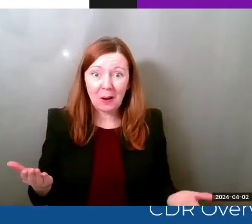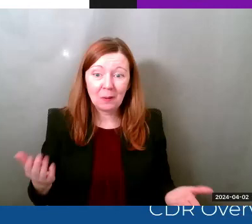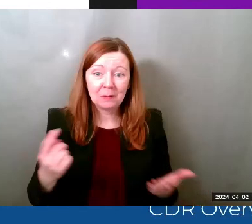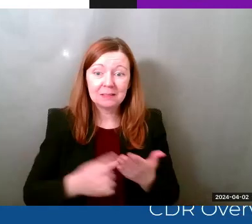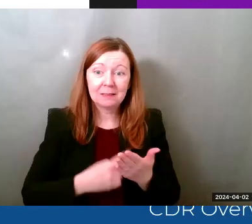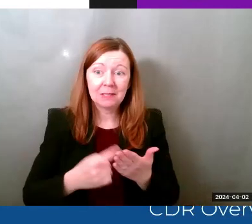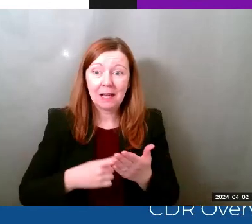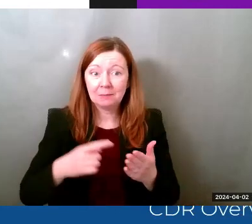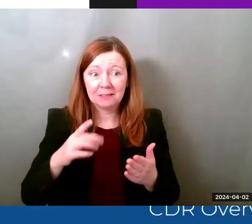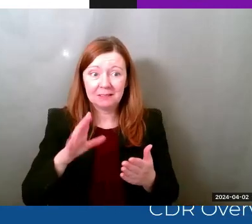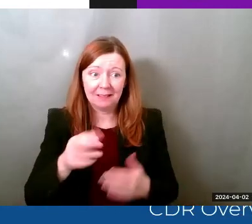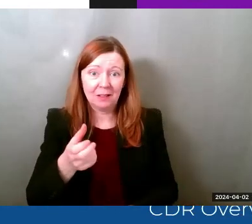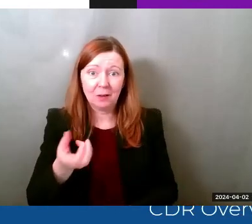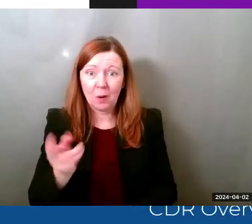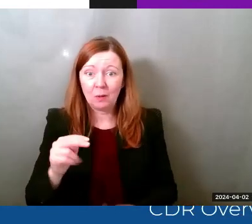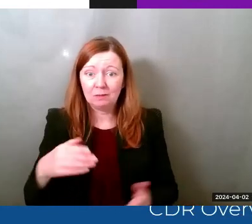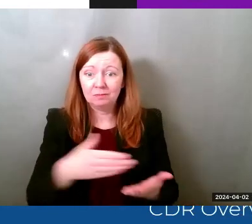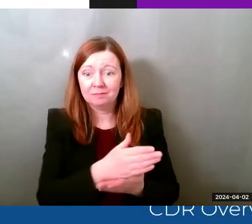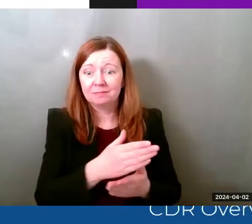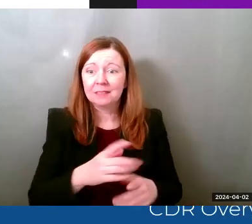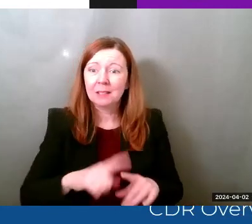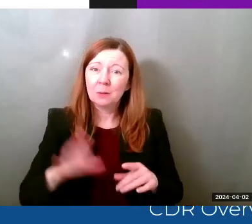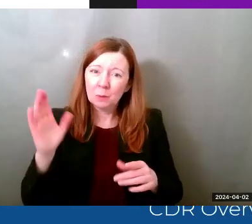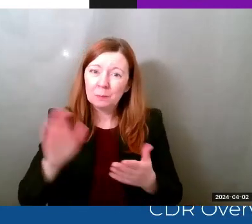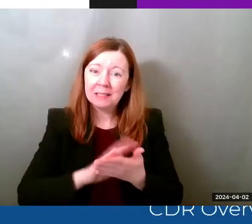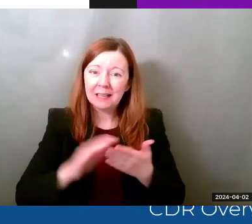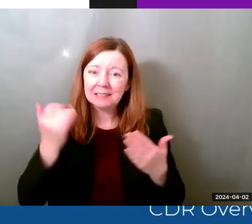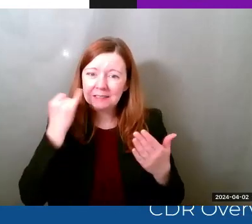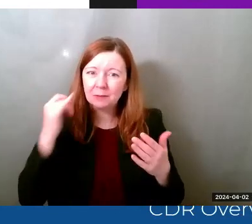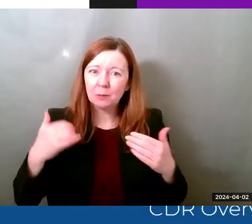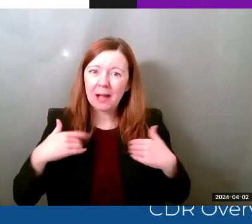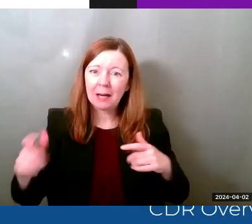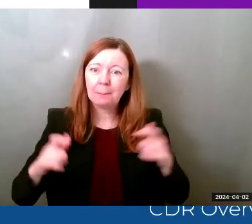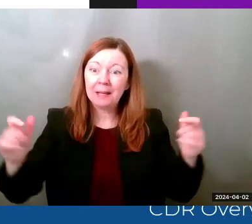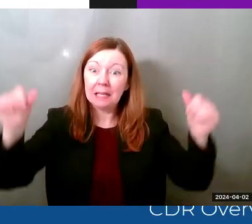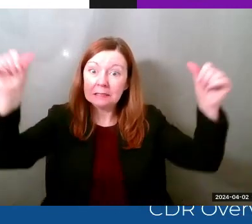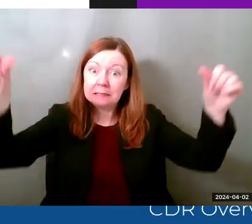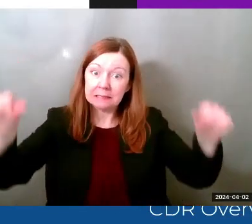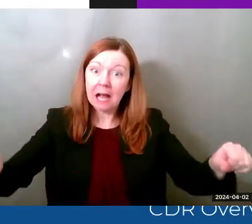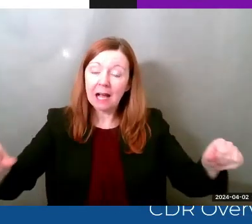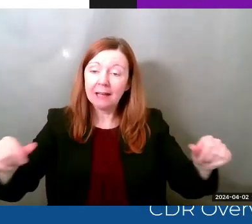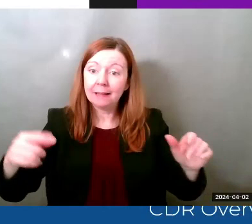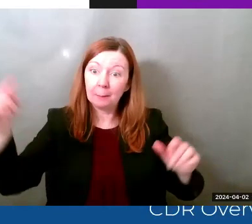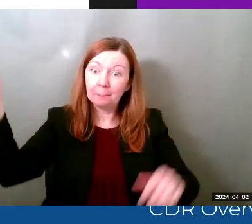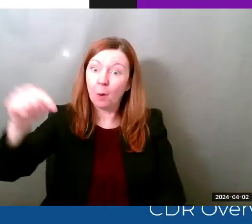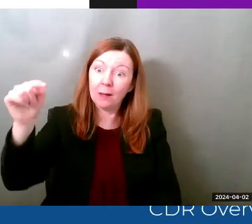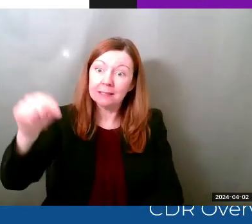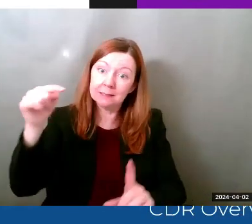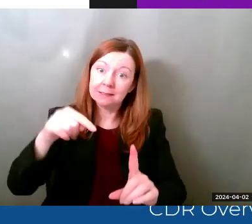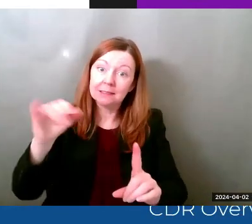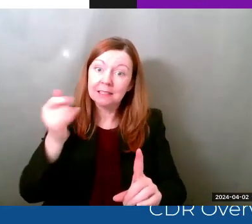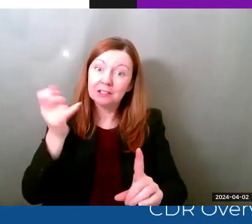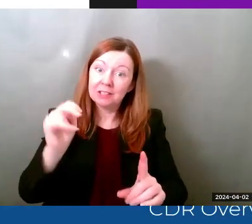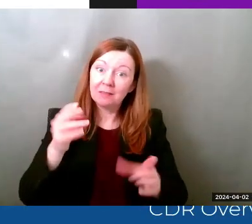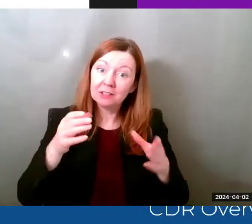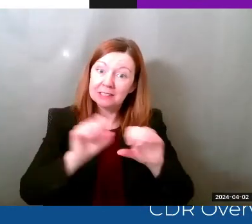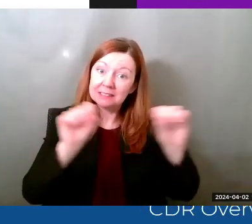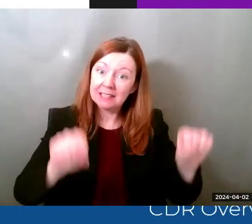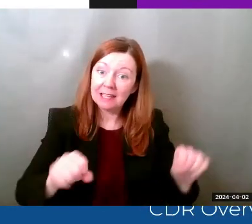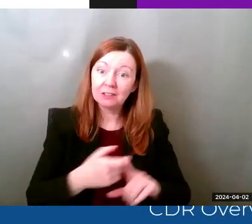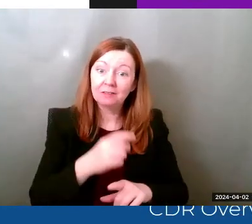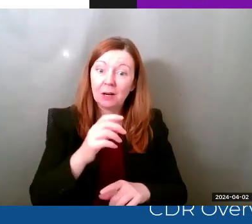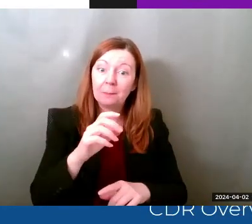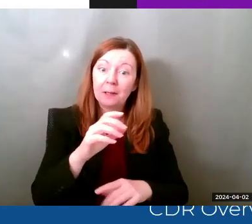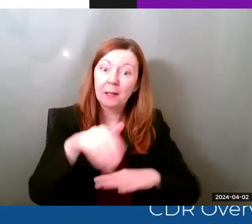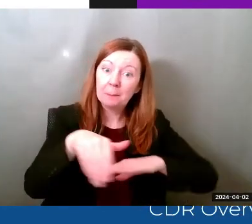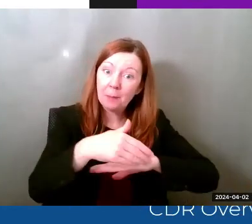a route or whatever. It's like, it'd be nice if they have a big light sign that points, say Jefferson Station from Market Street, and one from Arch,